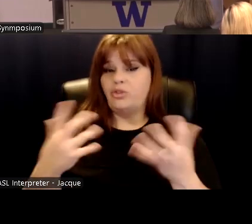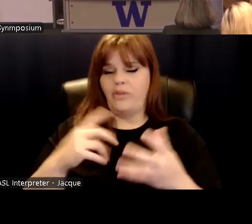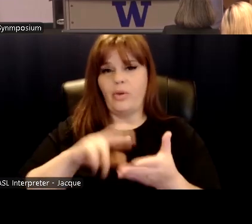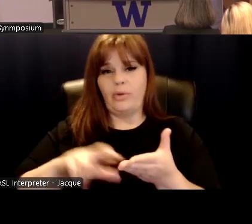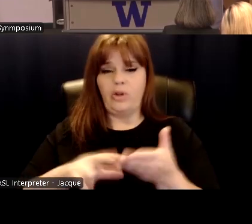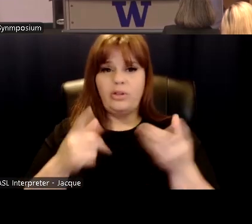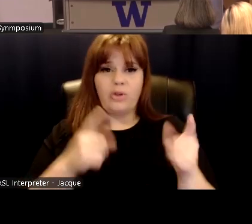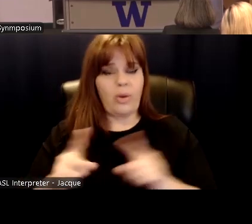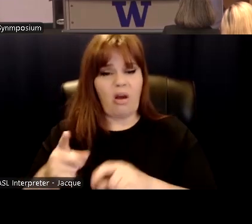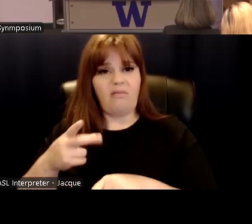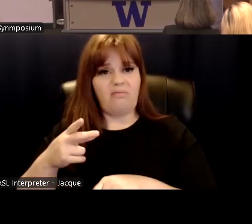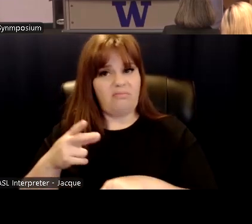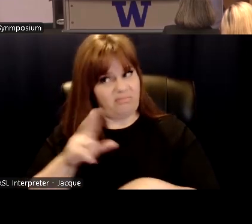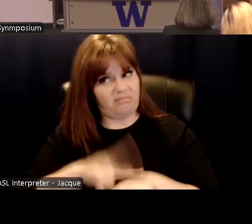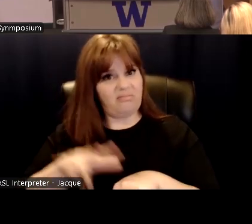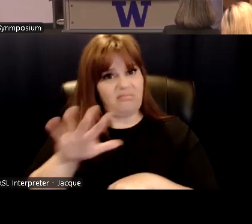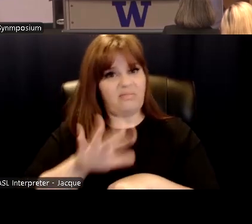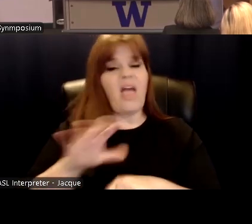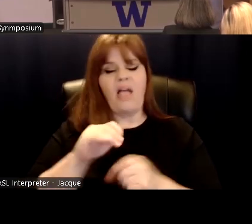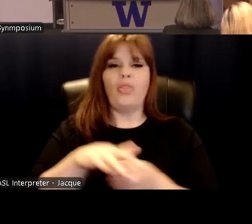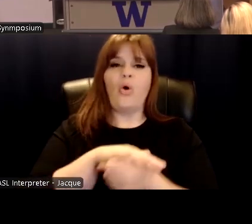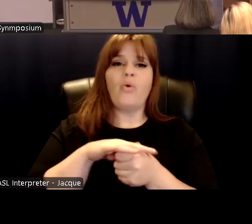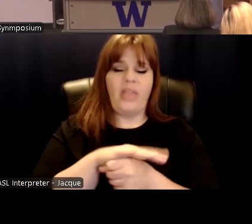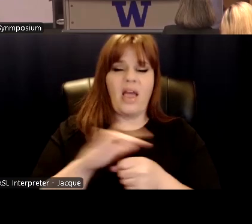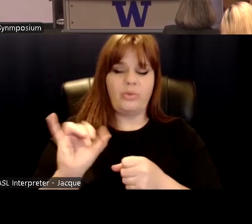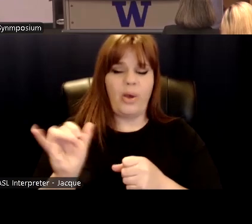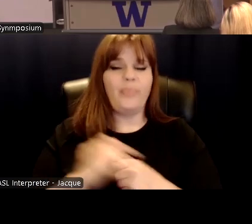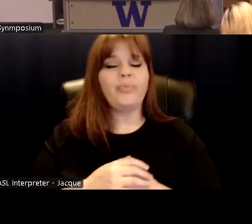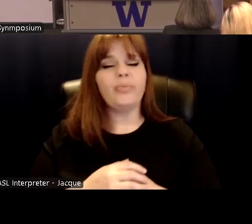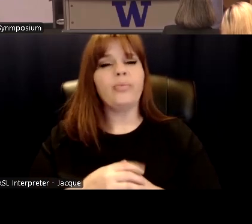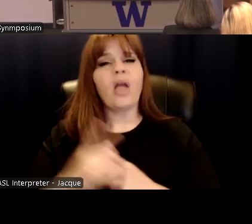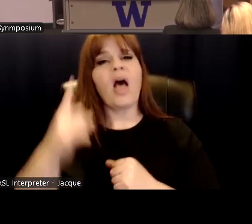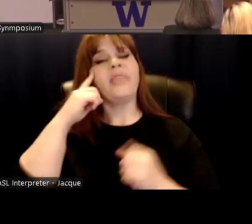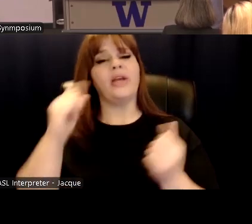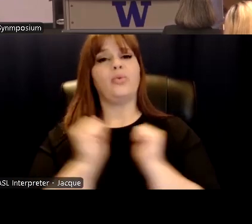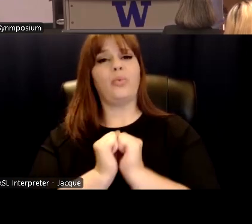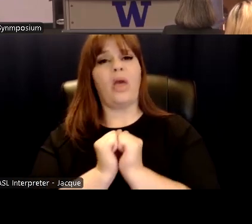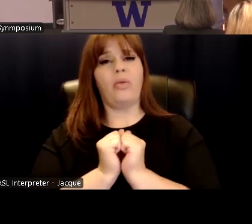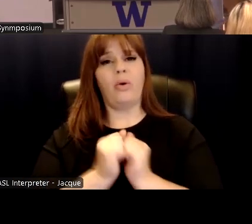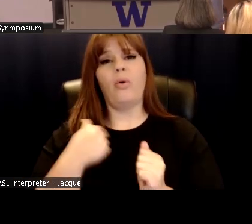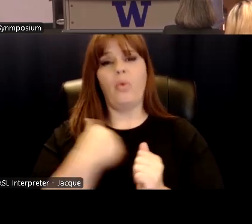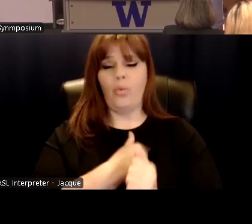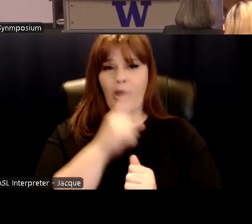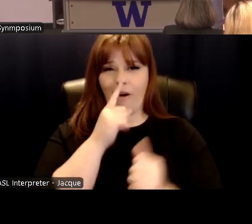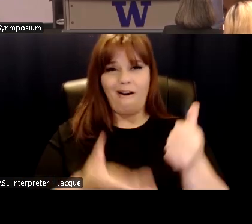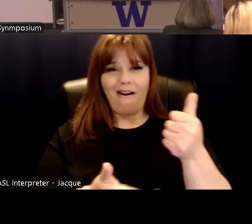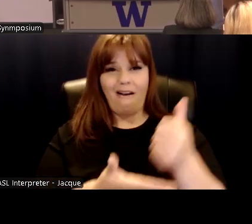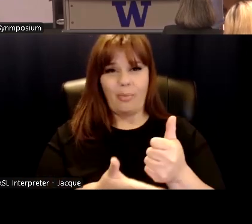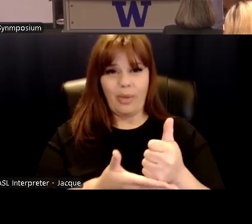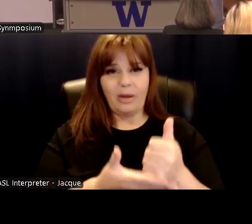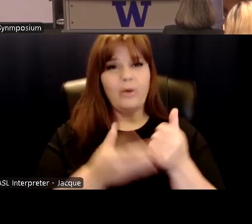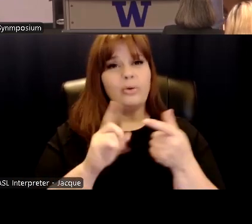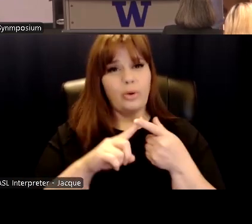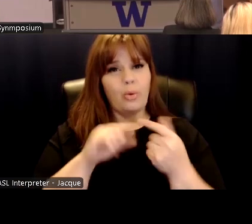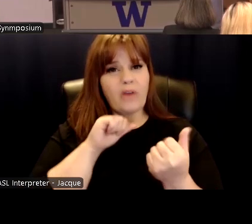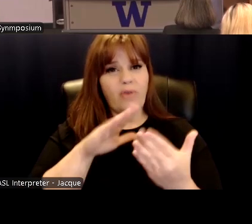on nationally and locally as well. So I think together we are helping to address some